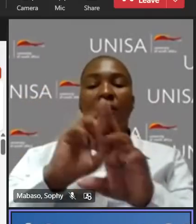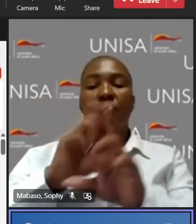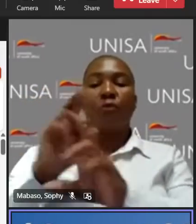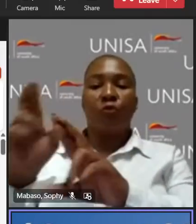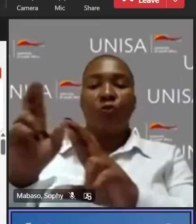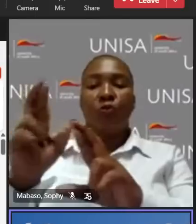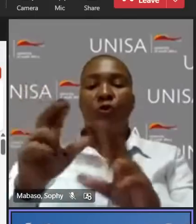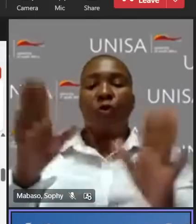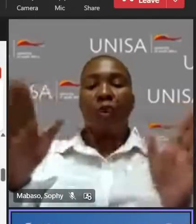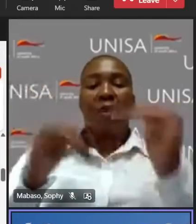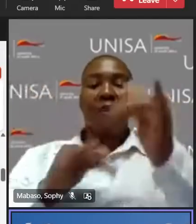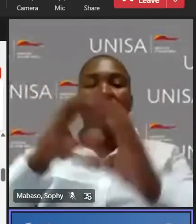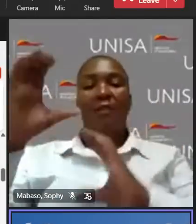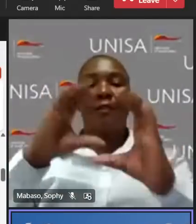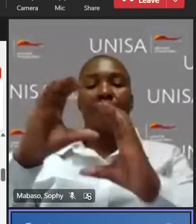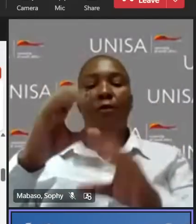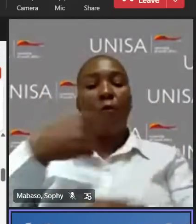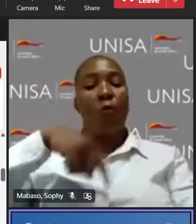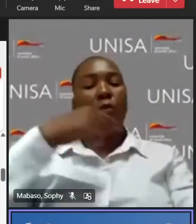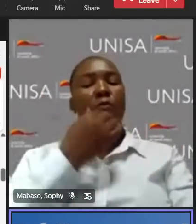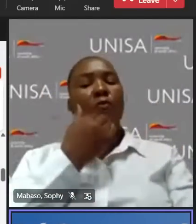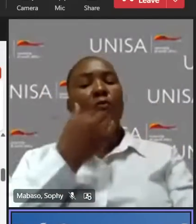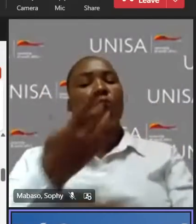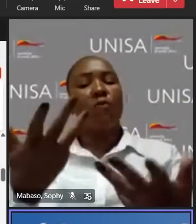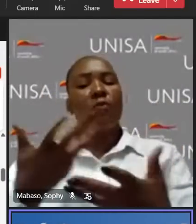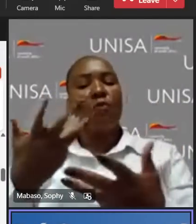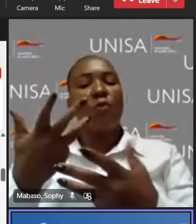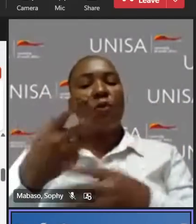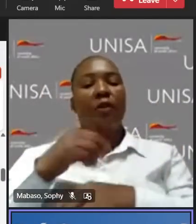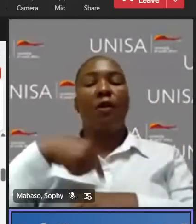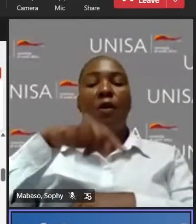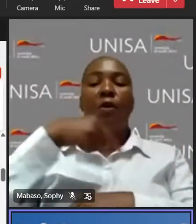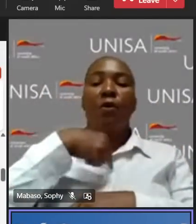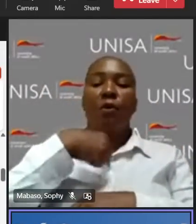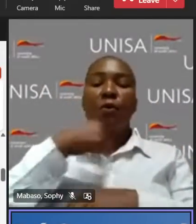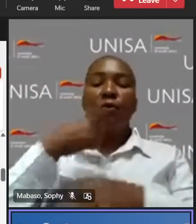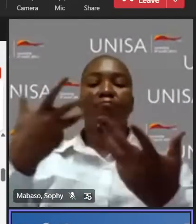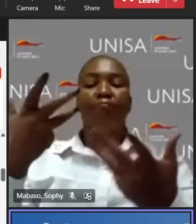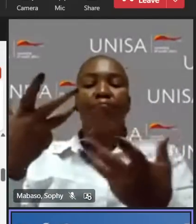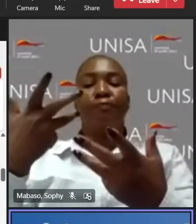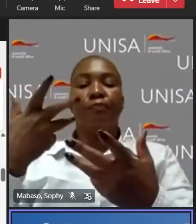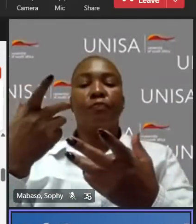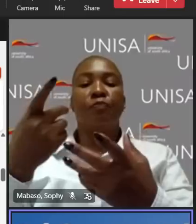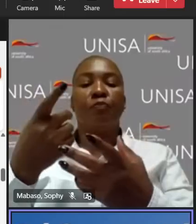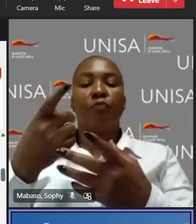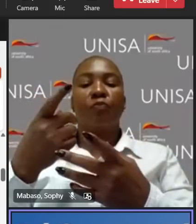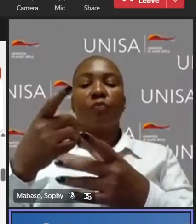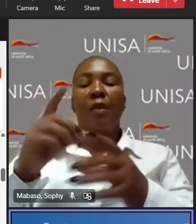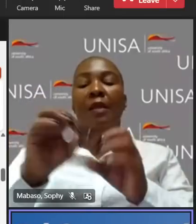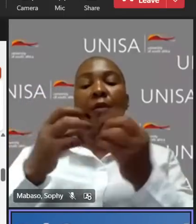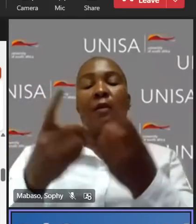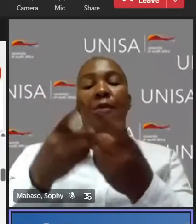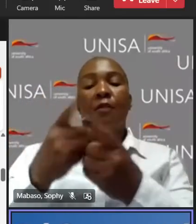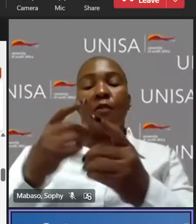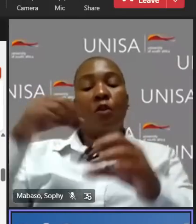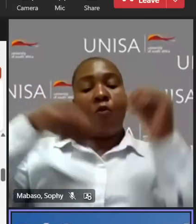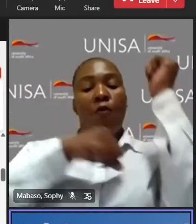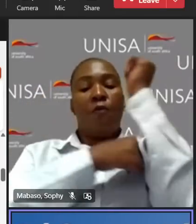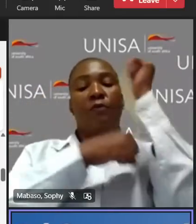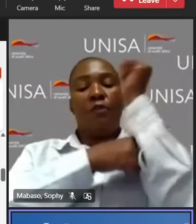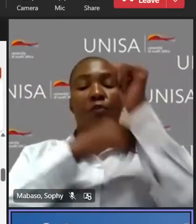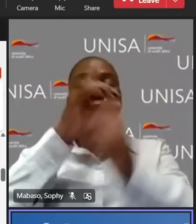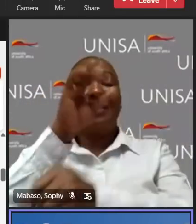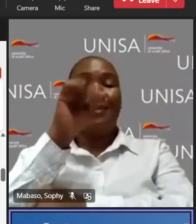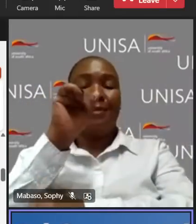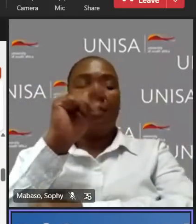So who are we? We are a division in the Office of the Dean of Students. We